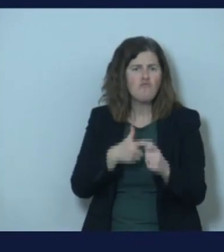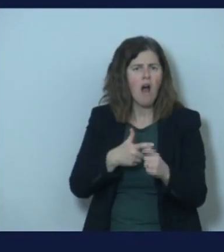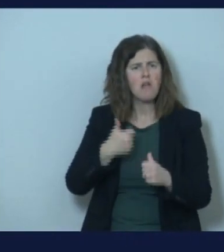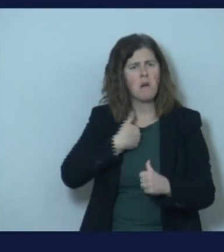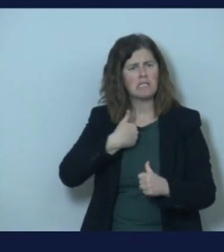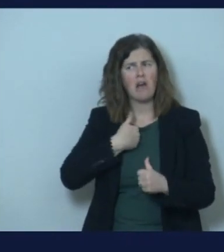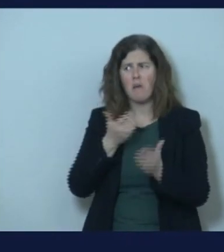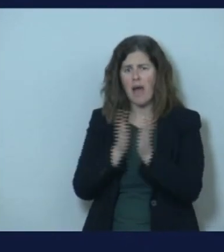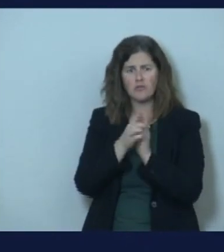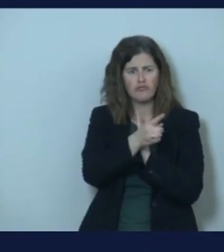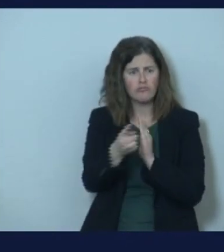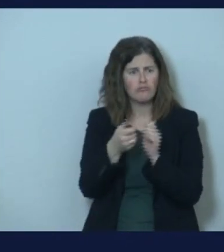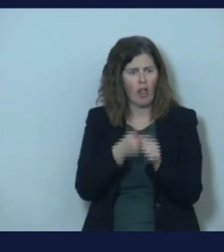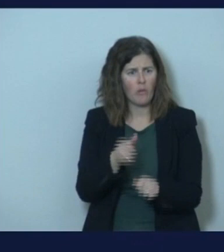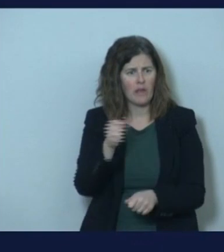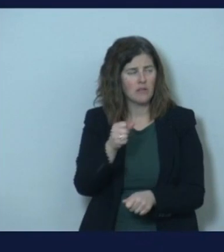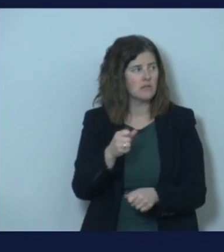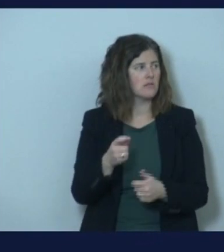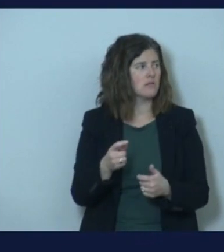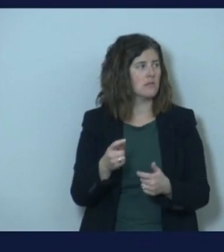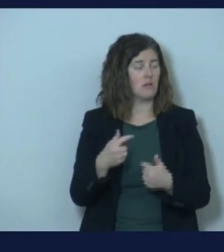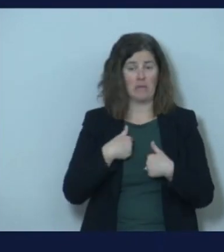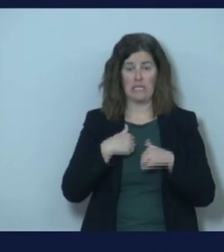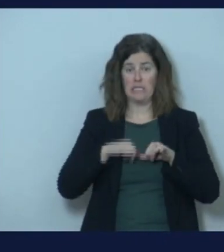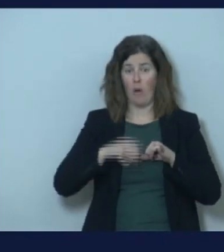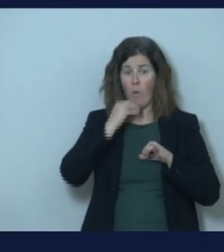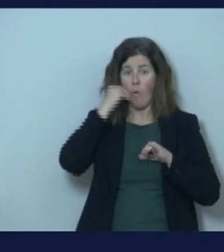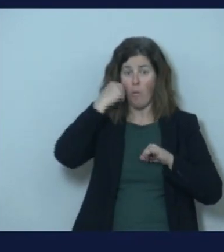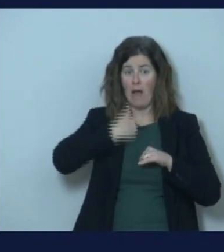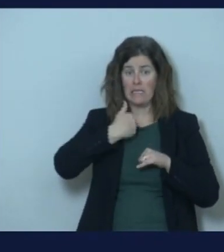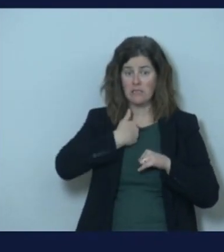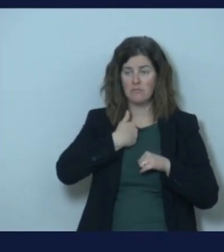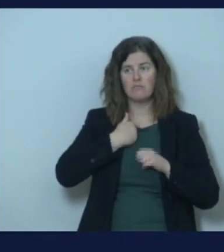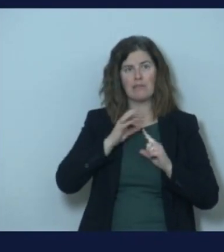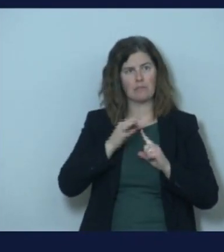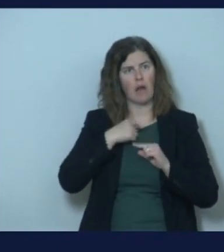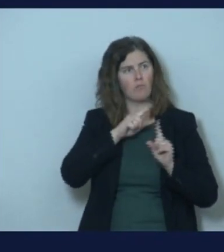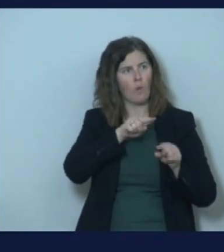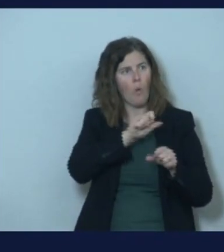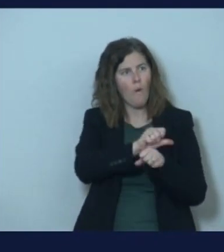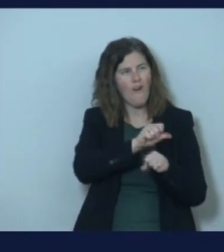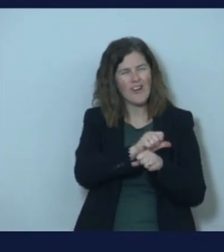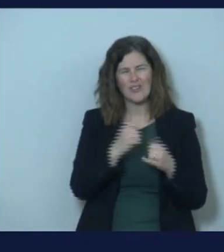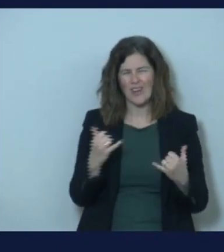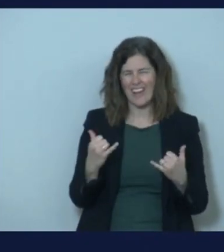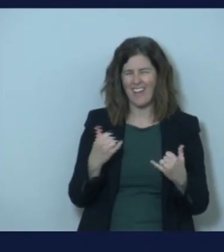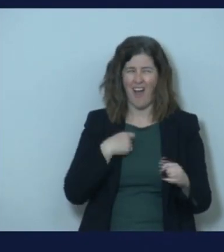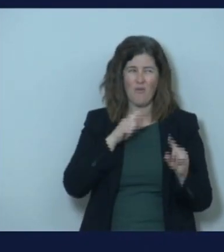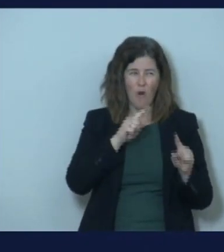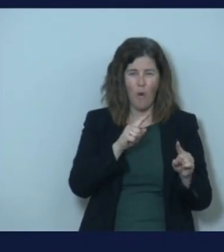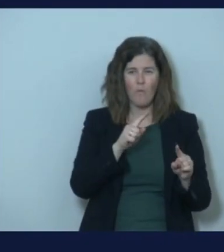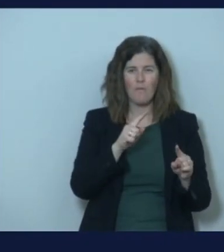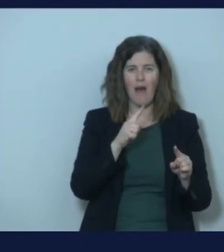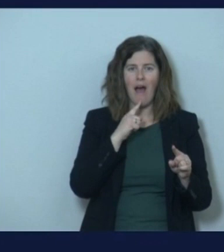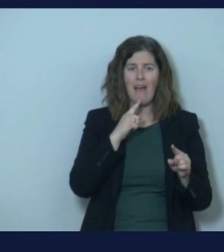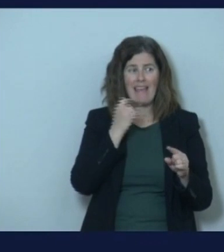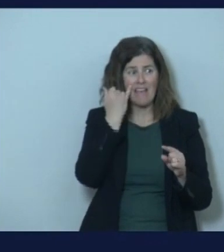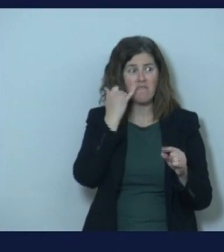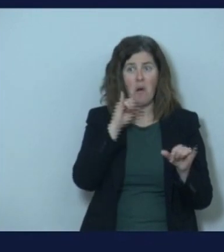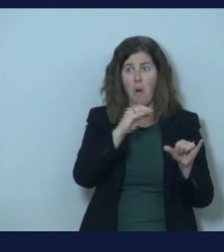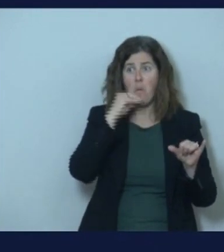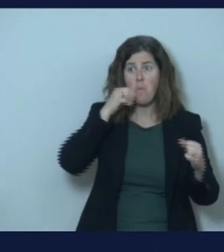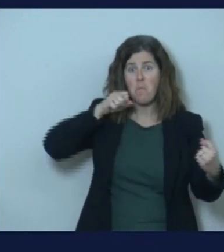I'm asking everyone to do, right? I'm staying at home, except for work, like today, where I can telecommute, I do